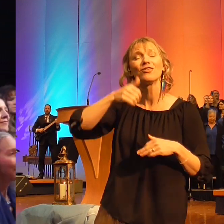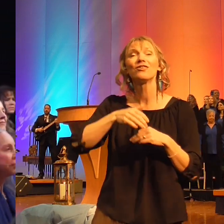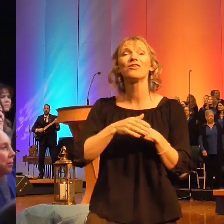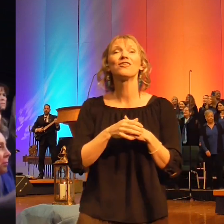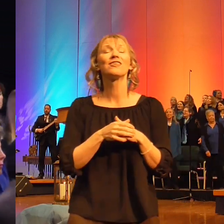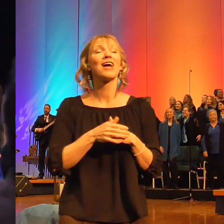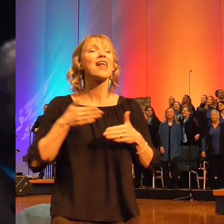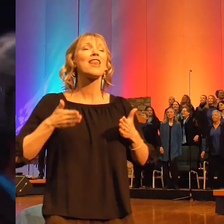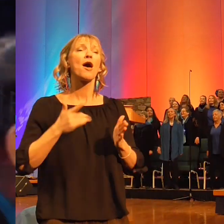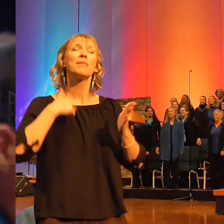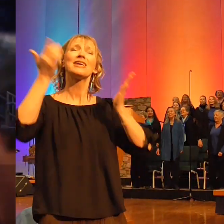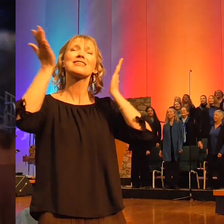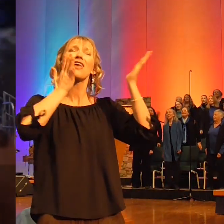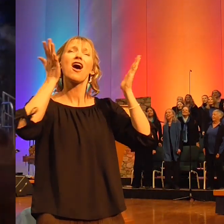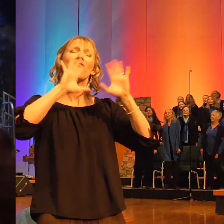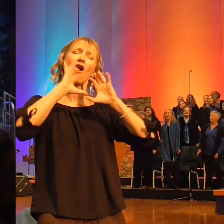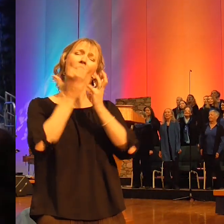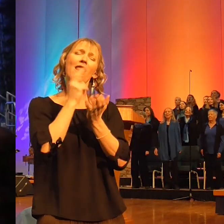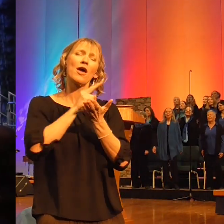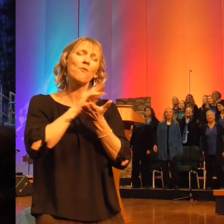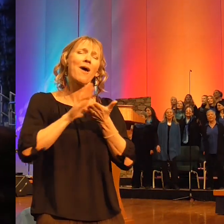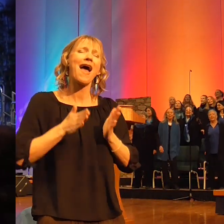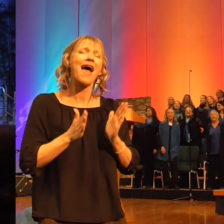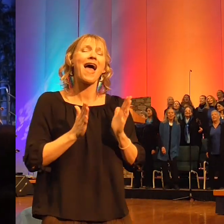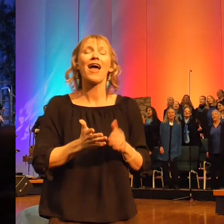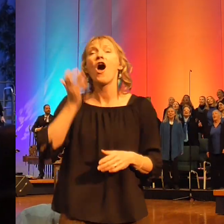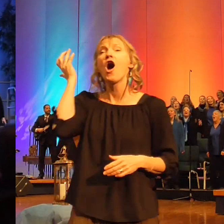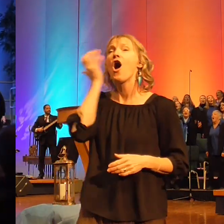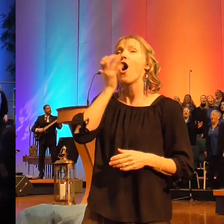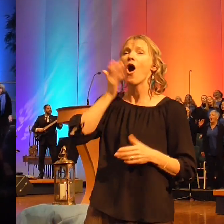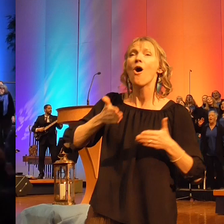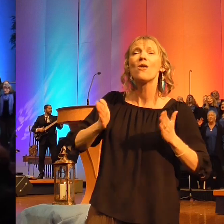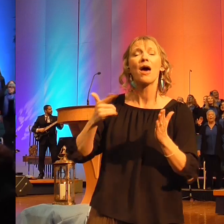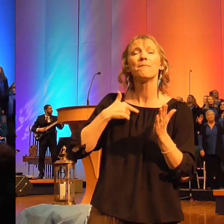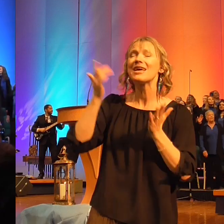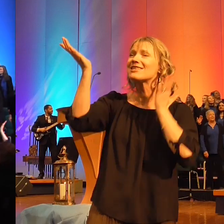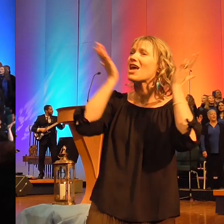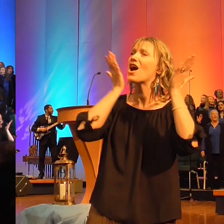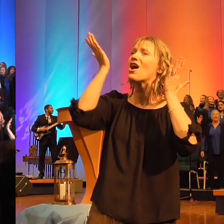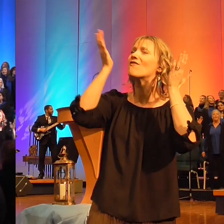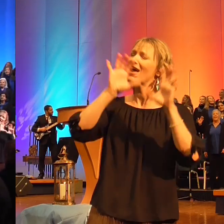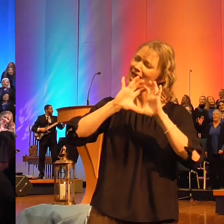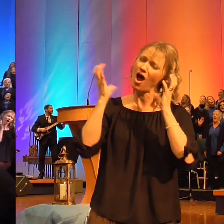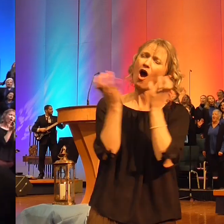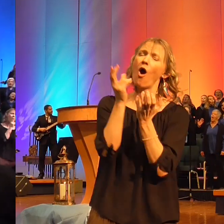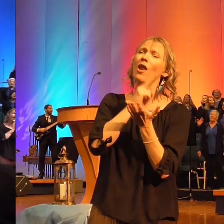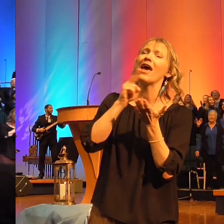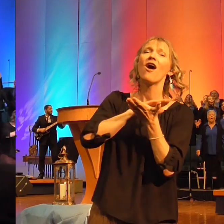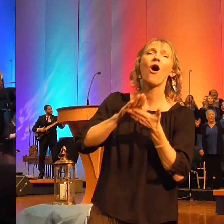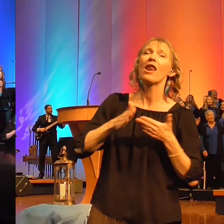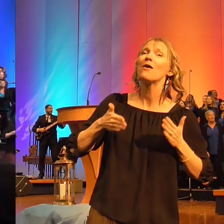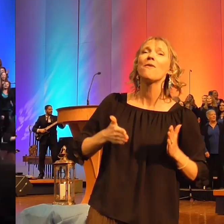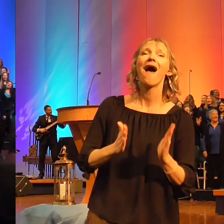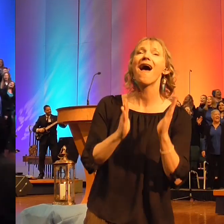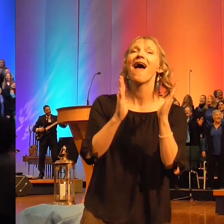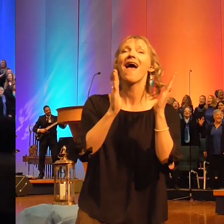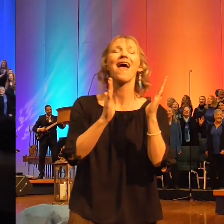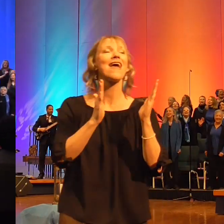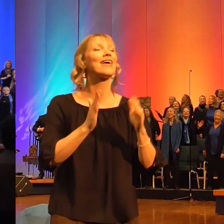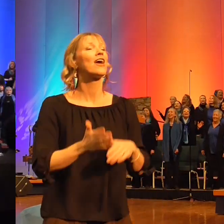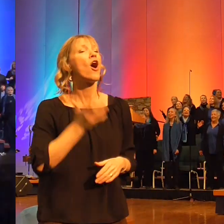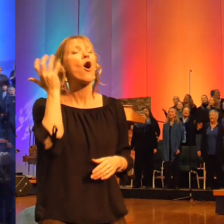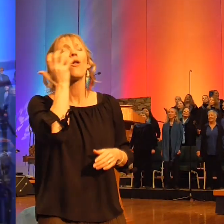Oh, let me serve in a holy, holy way. Oh, let me serve in a holy, holy